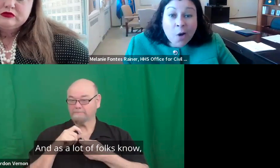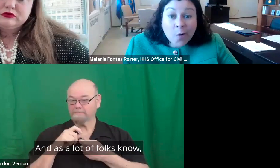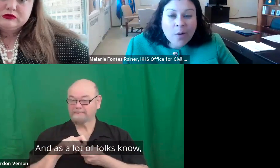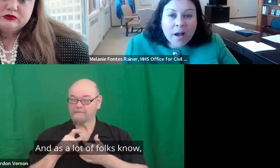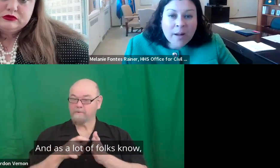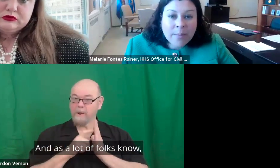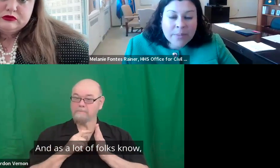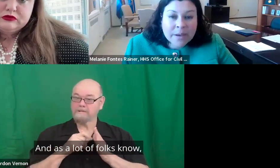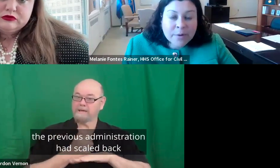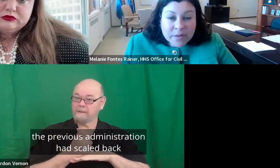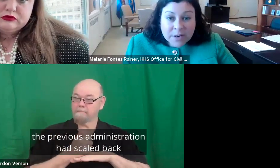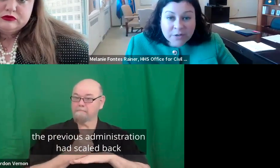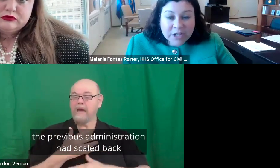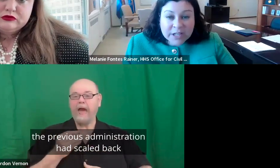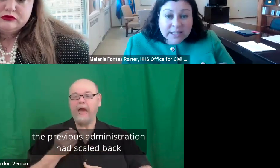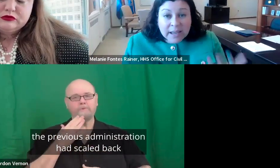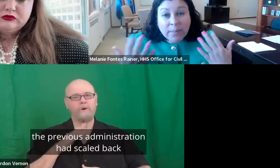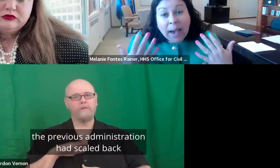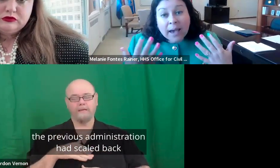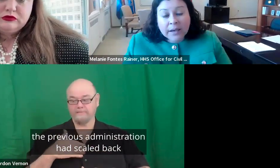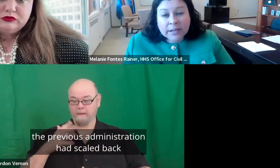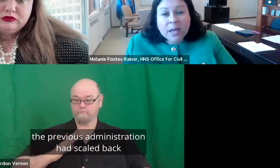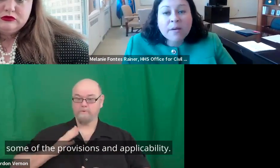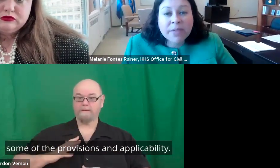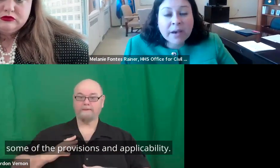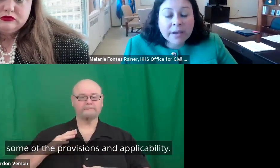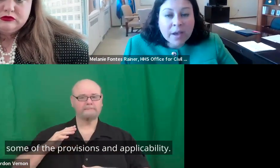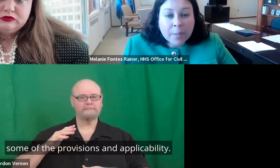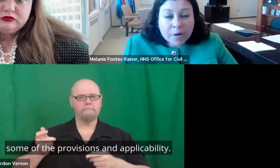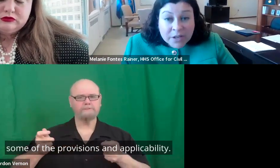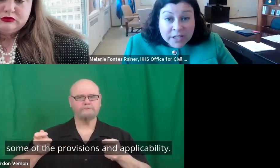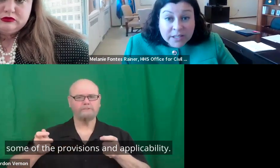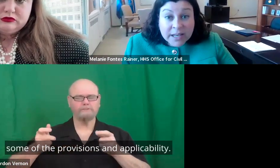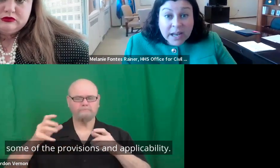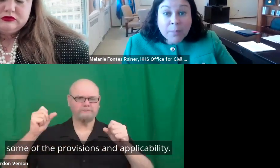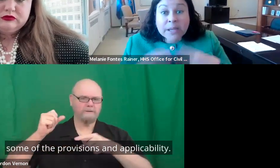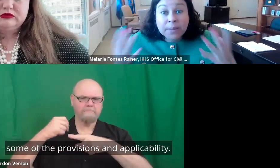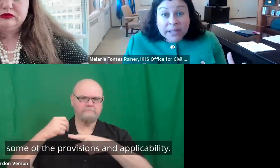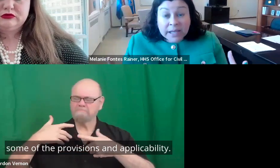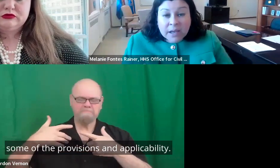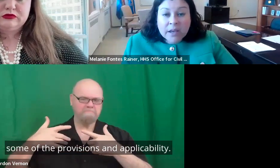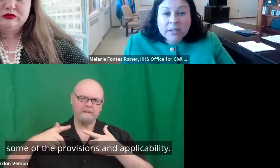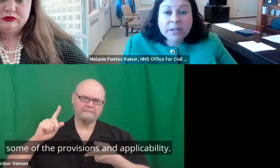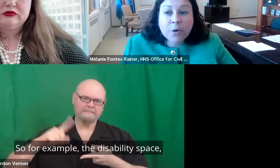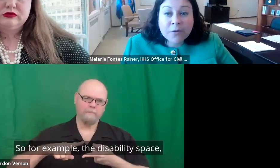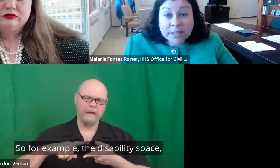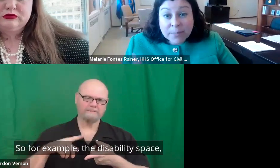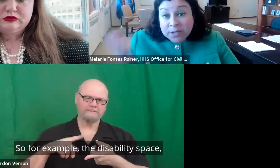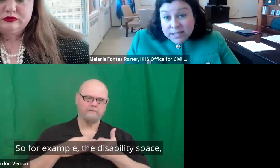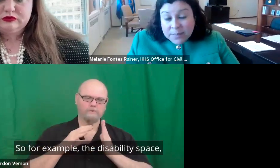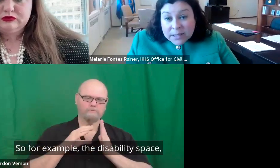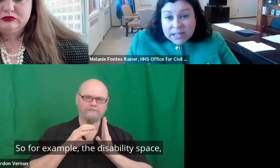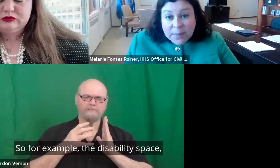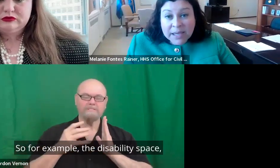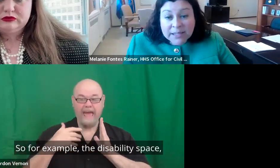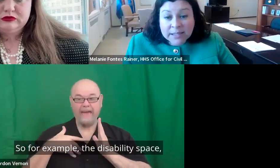folks know, the previous administration had scaled back some of the provisions and applicability. So for example,